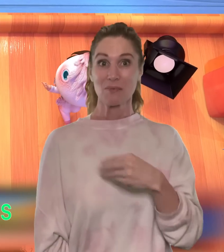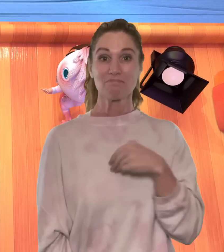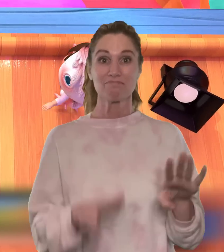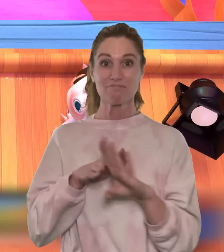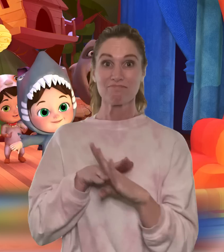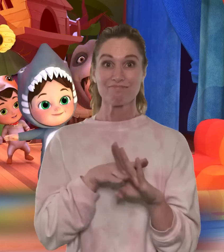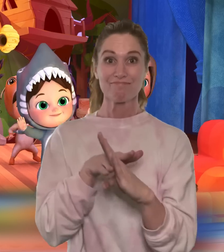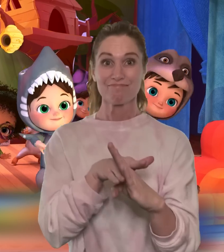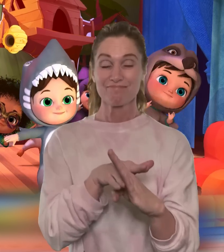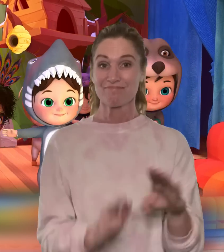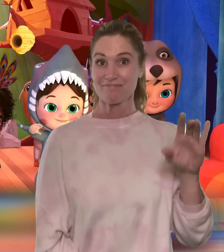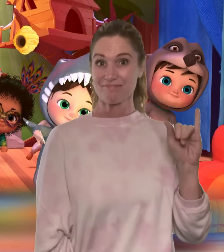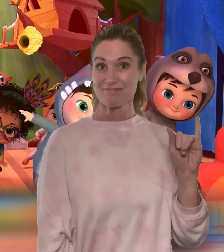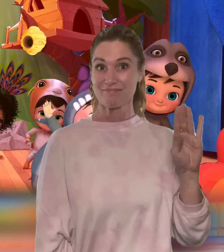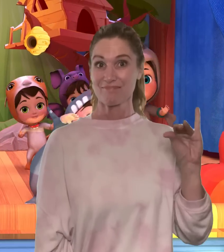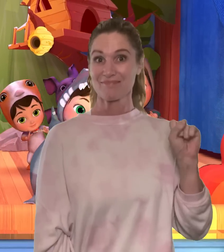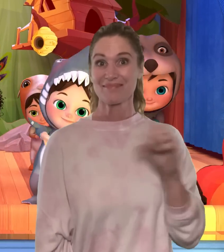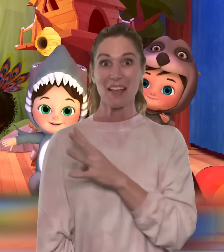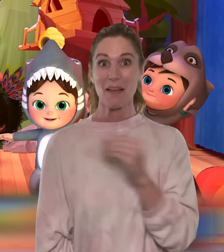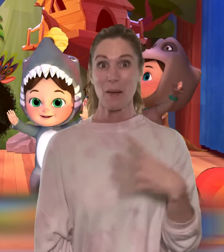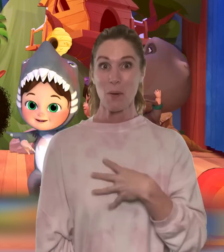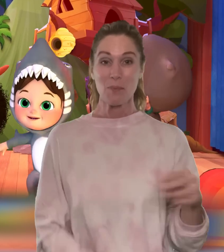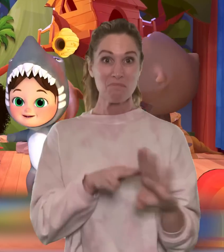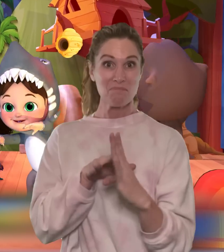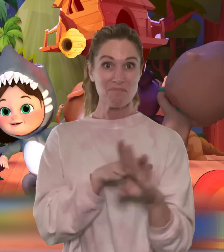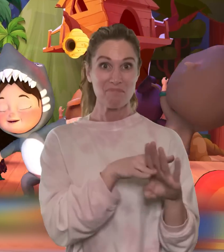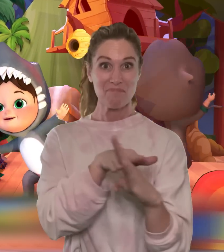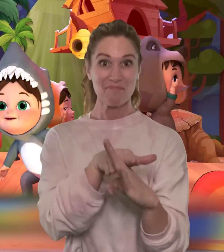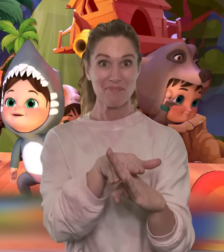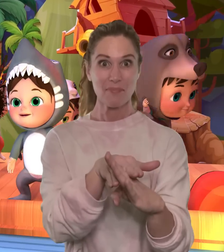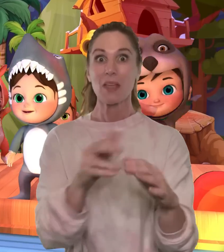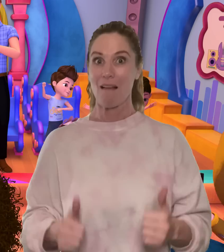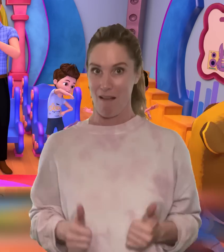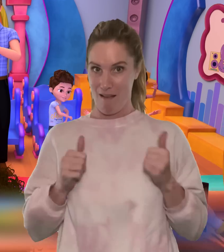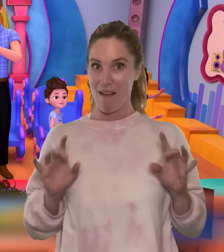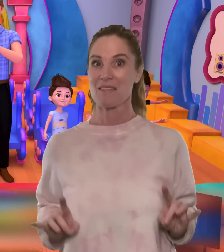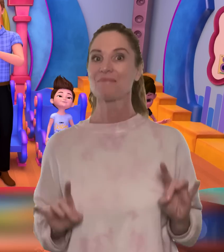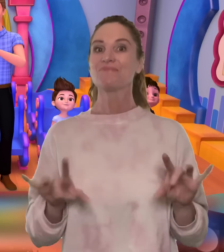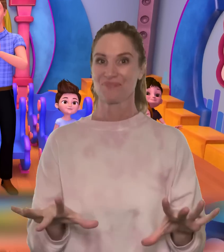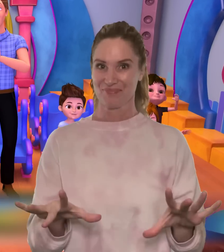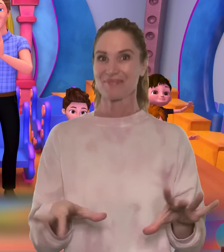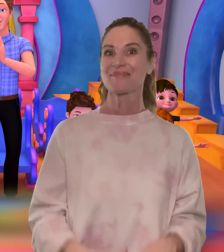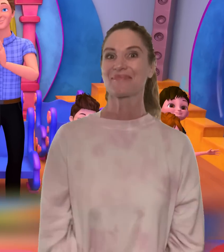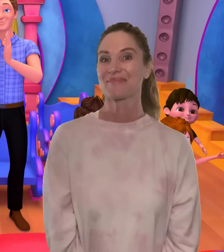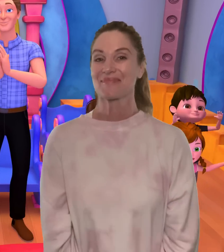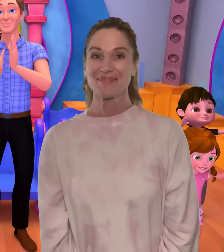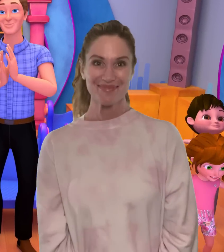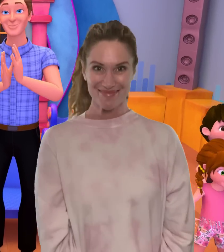white sharks IIs and white sharks IIs and white charts live in